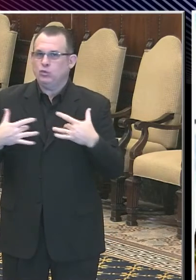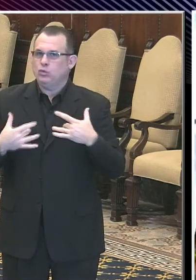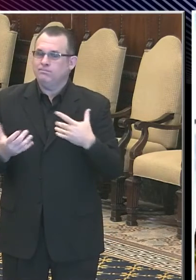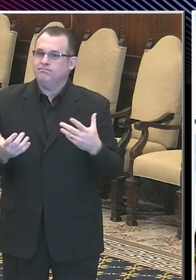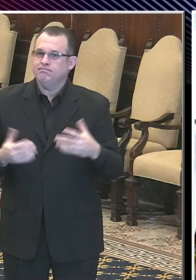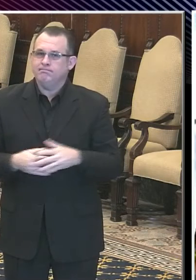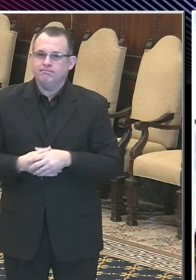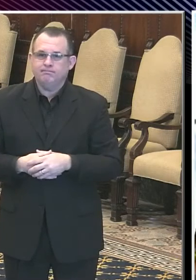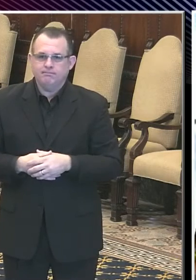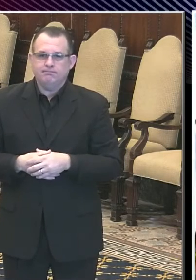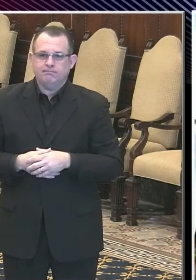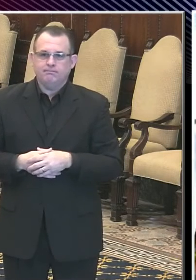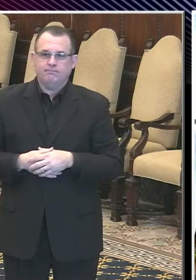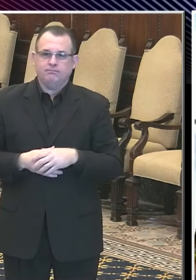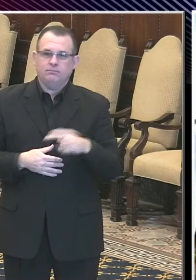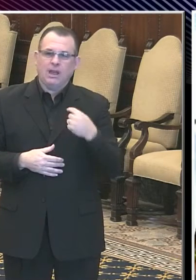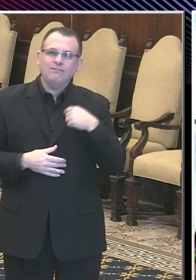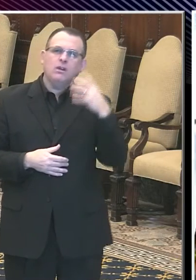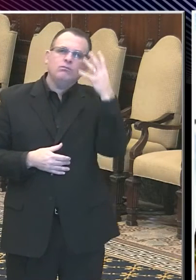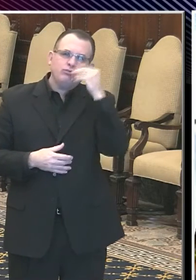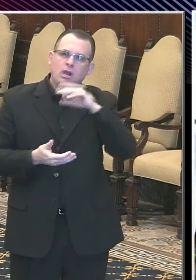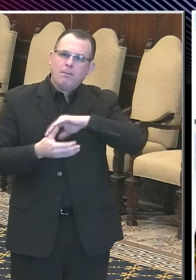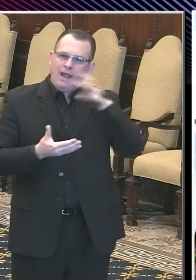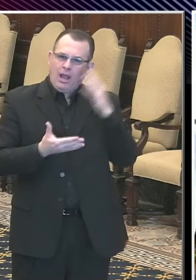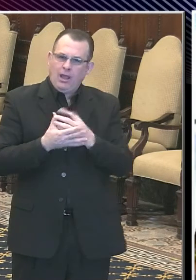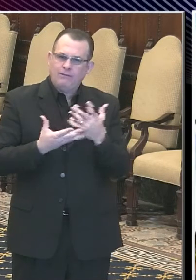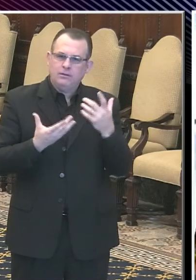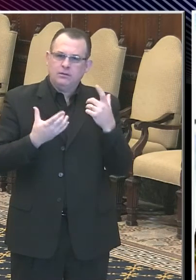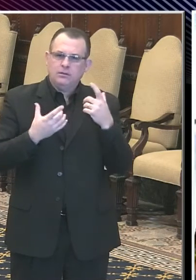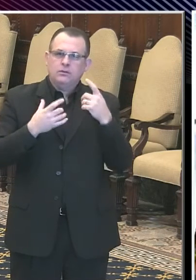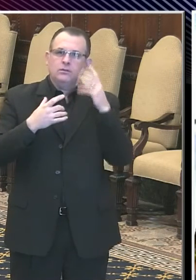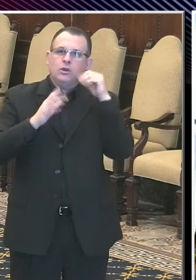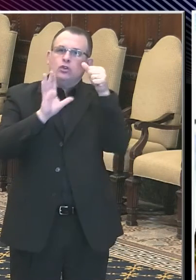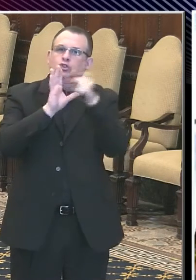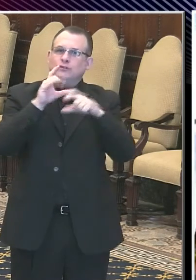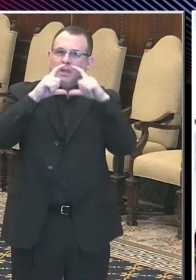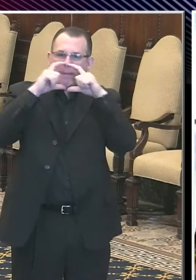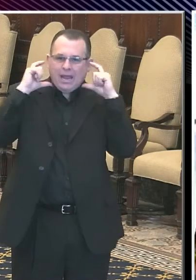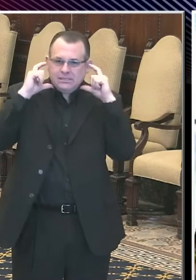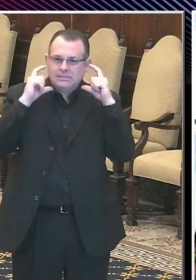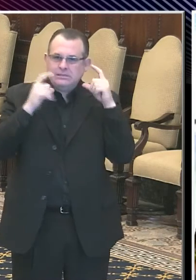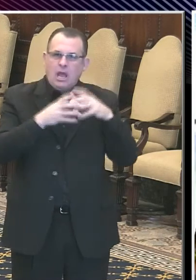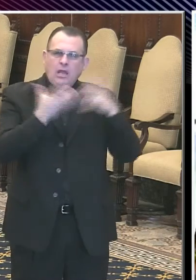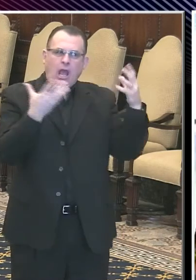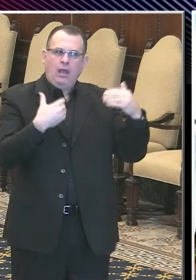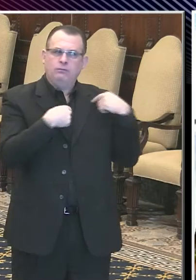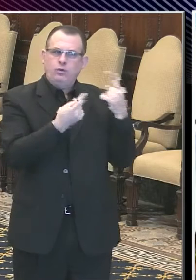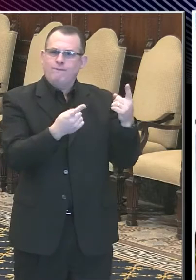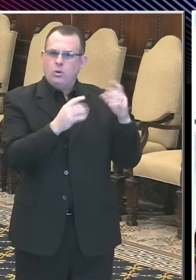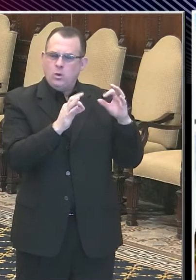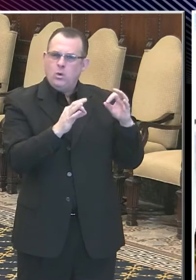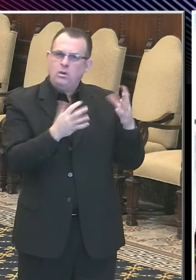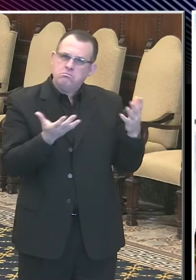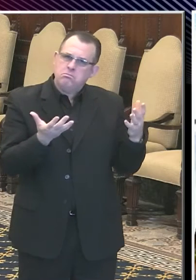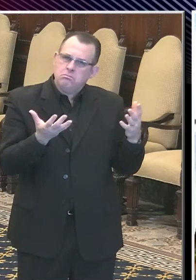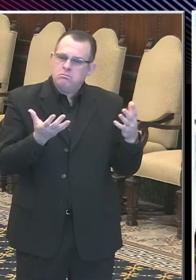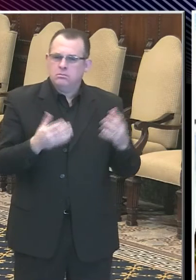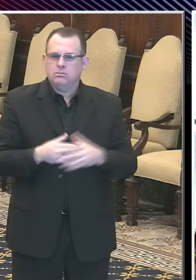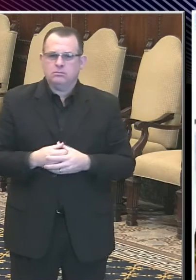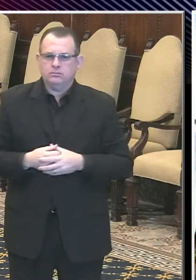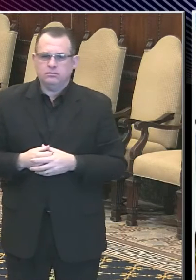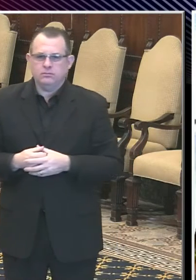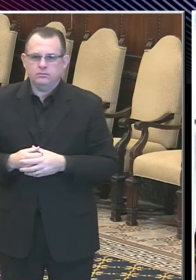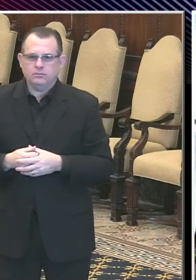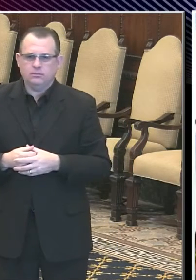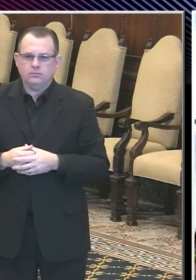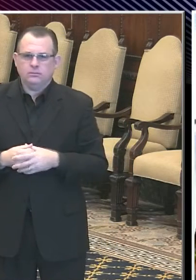large stockpile of surgical masks, and I think there is an effort